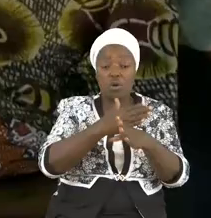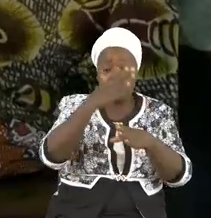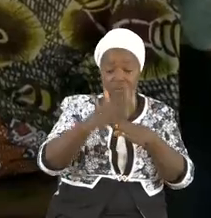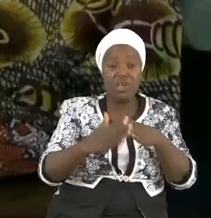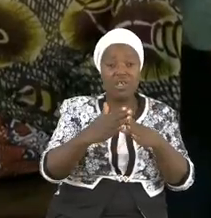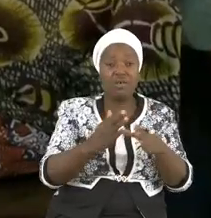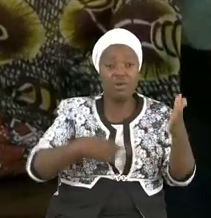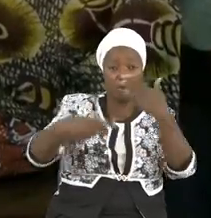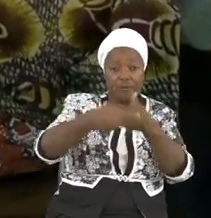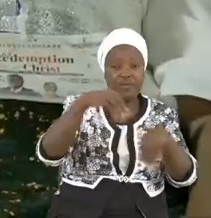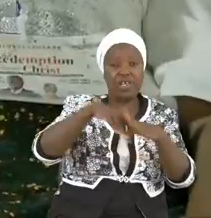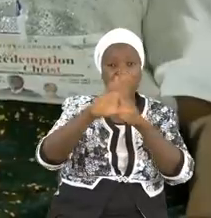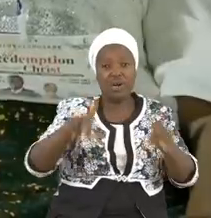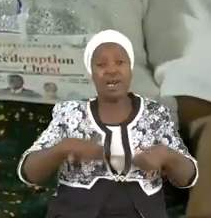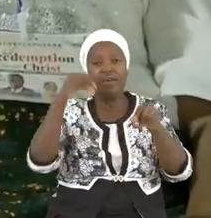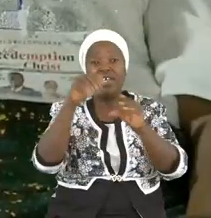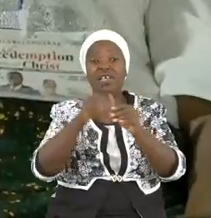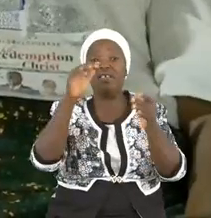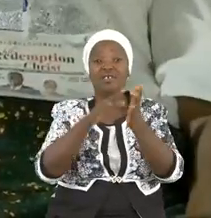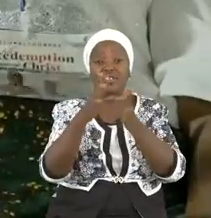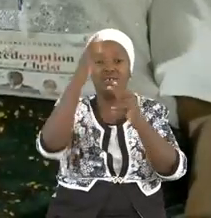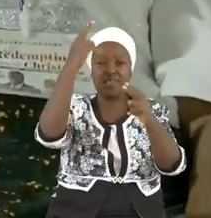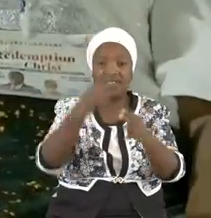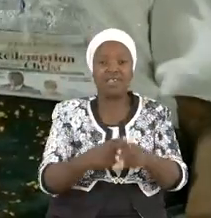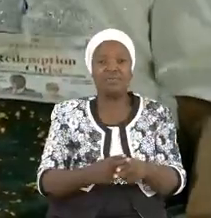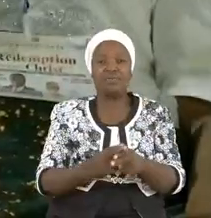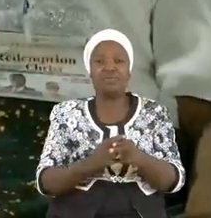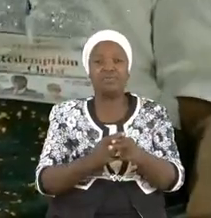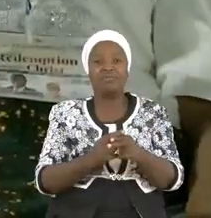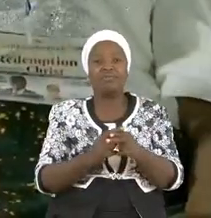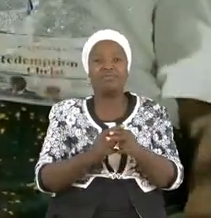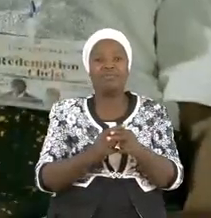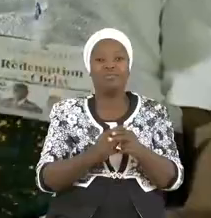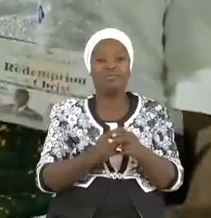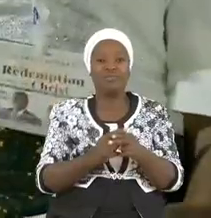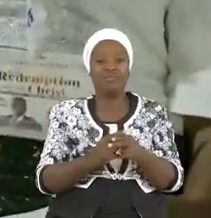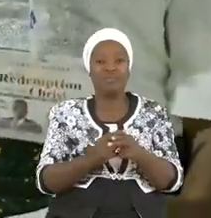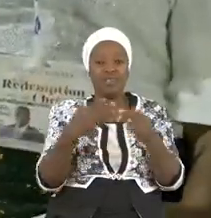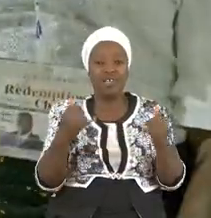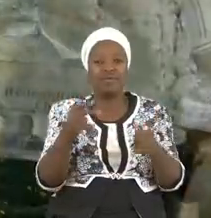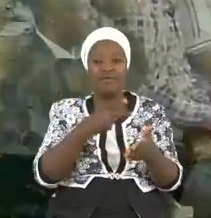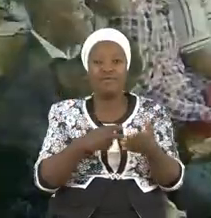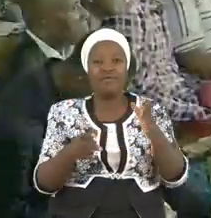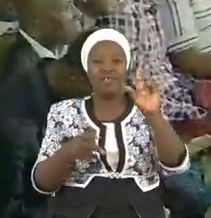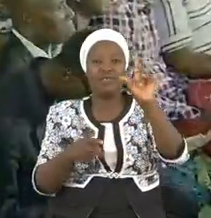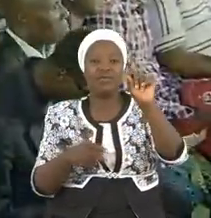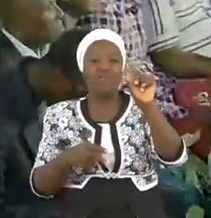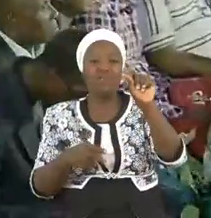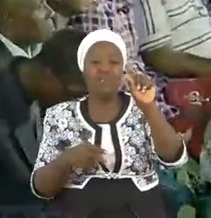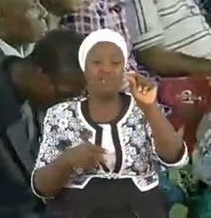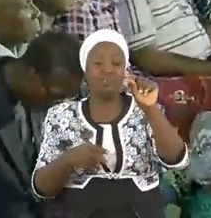your life in Jesus' name. Look at verse 20. In verse